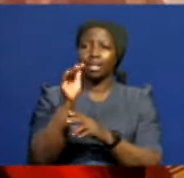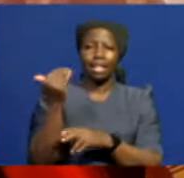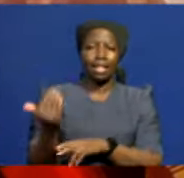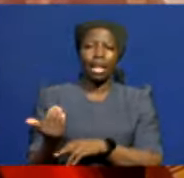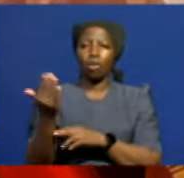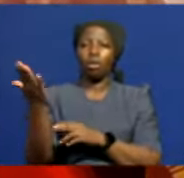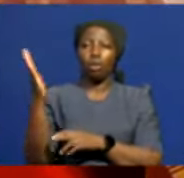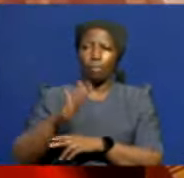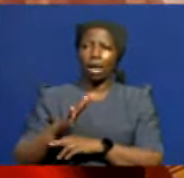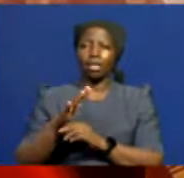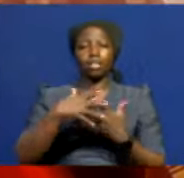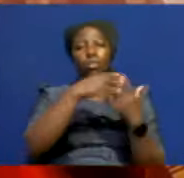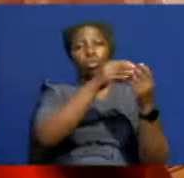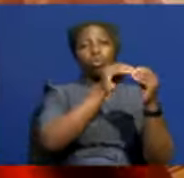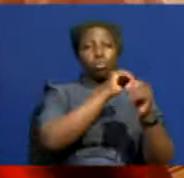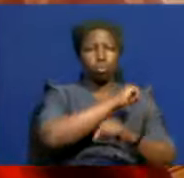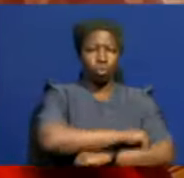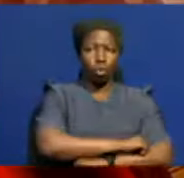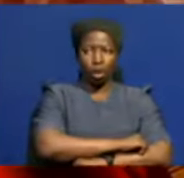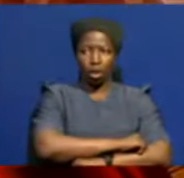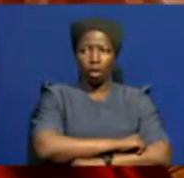shule.